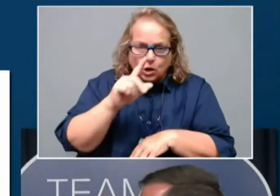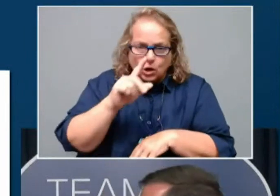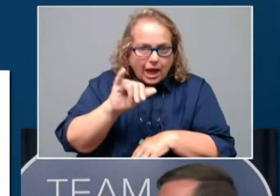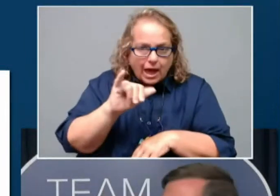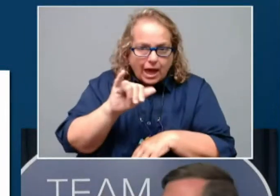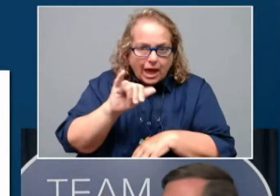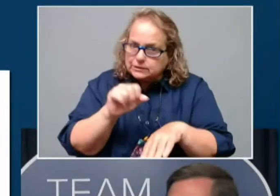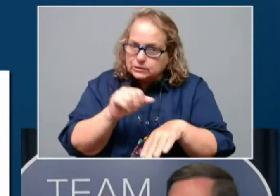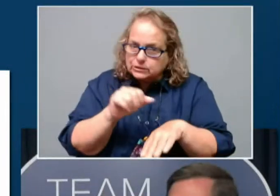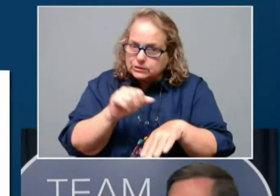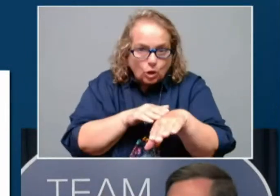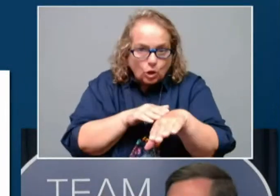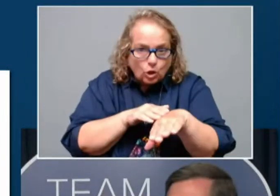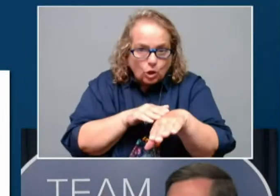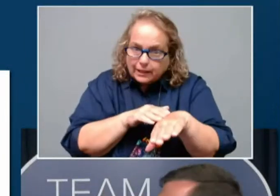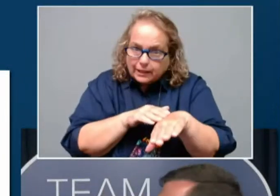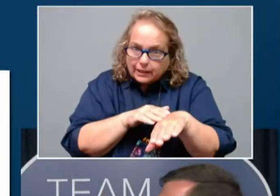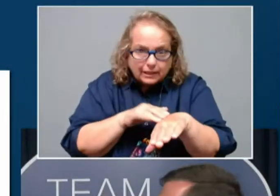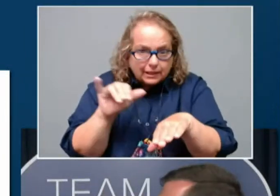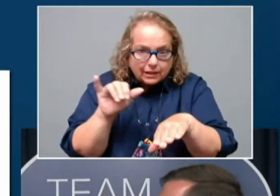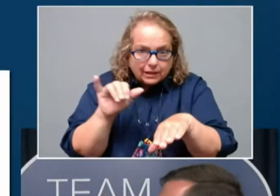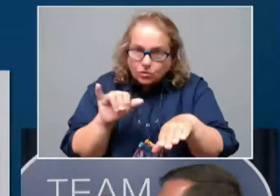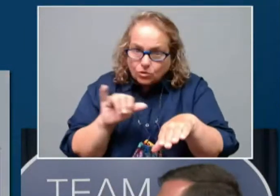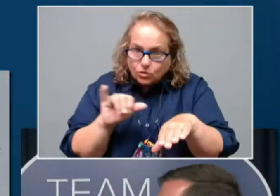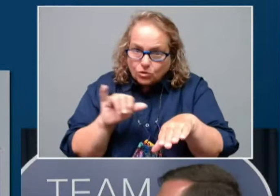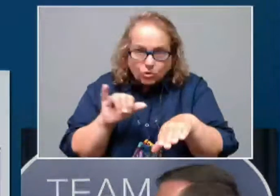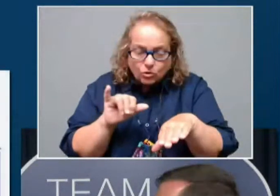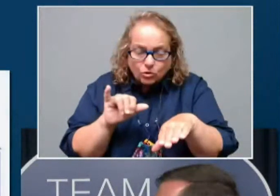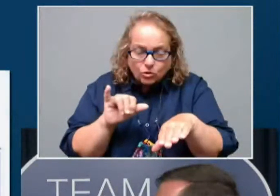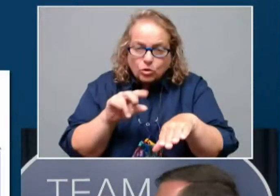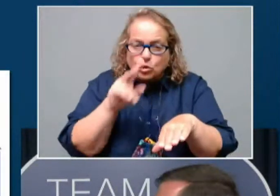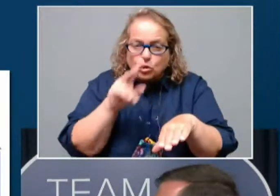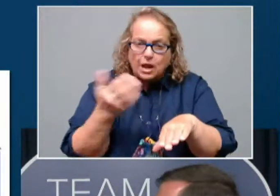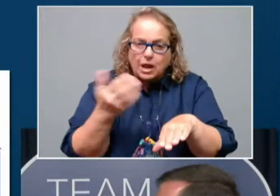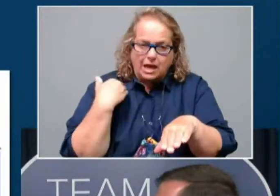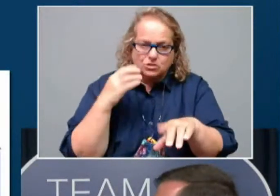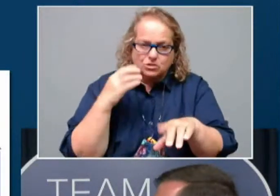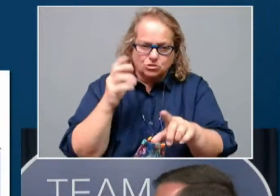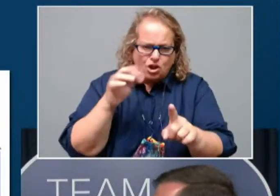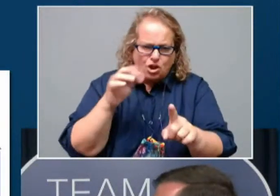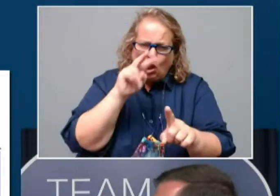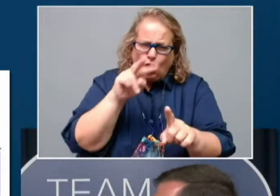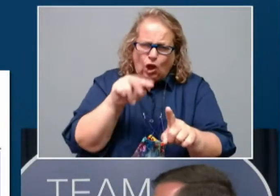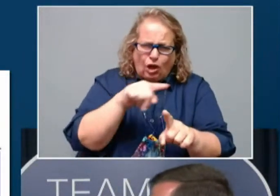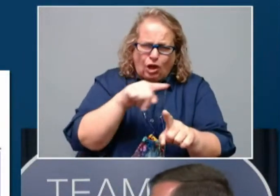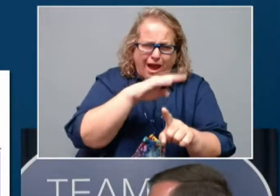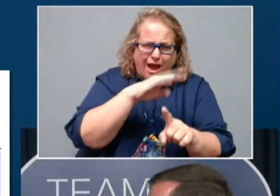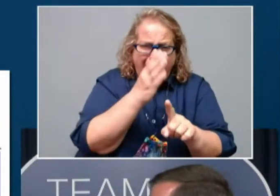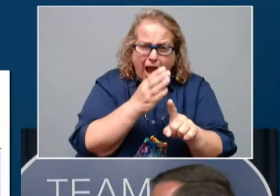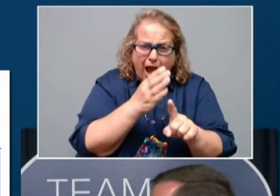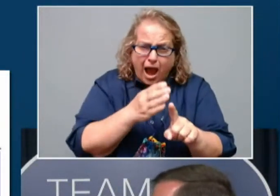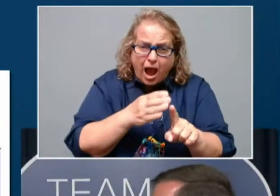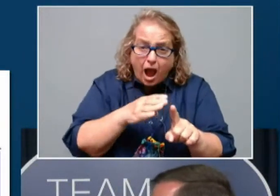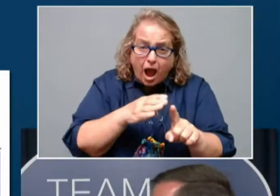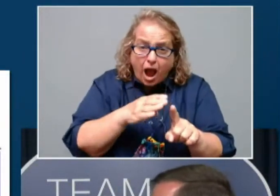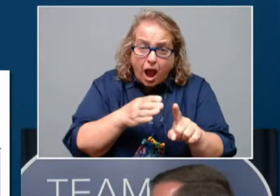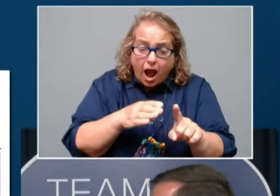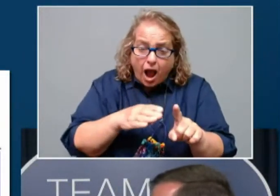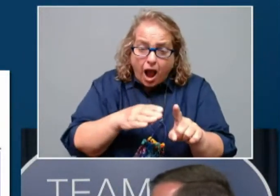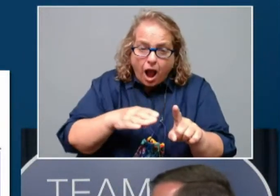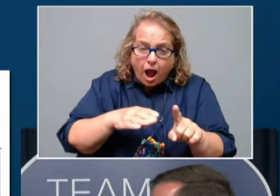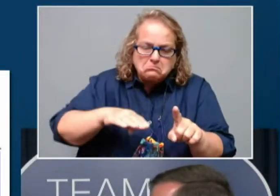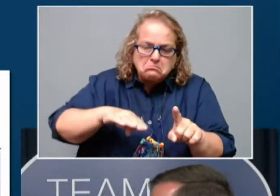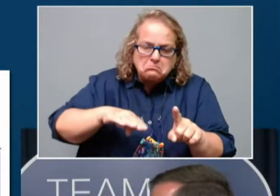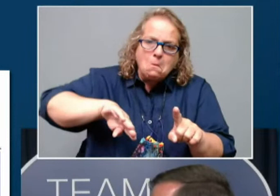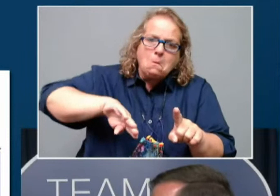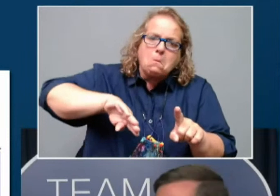down. Let's go back to the last chart. Just look at how quickly we have gotten